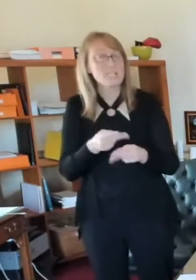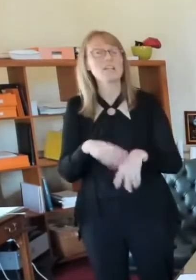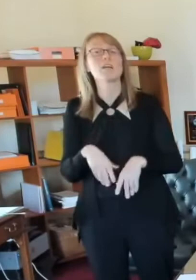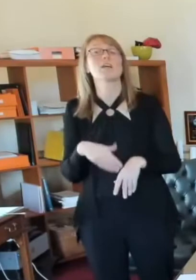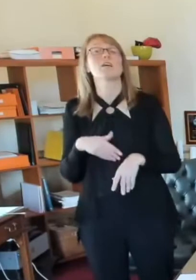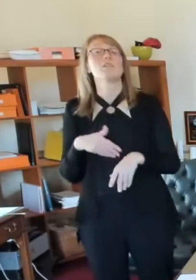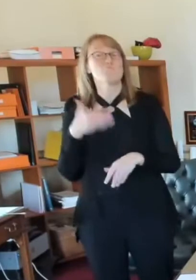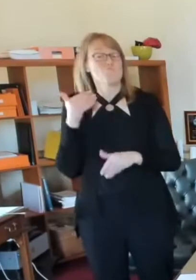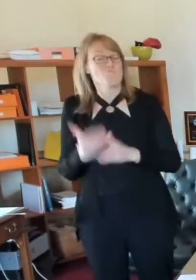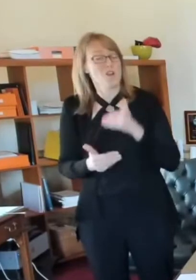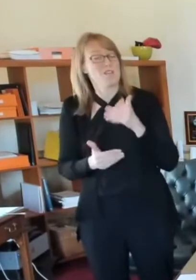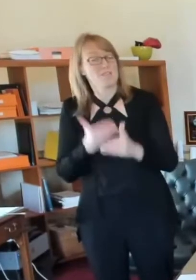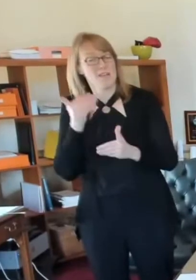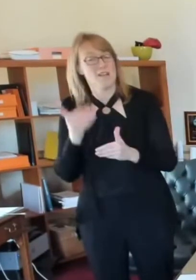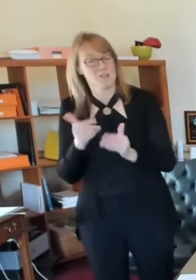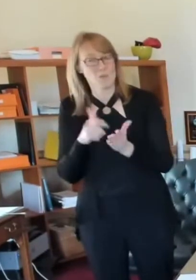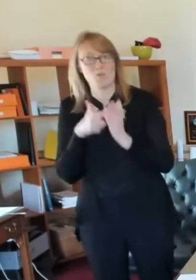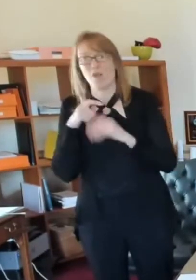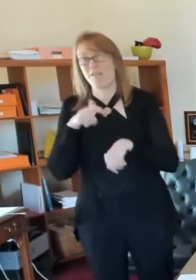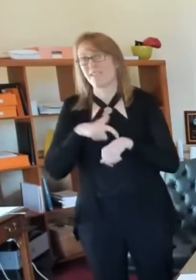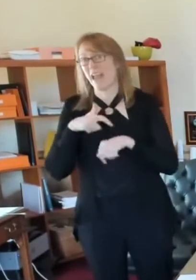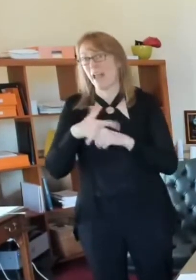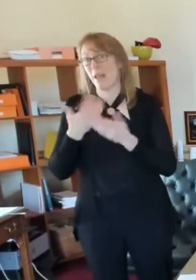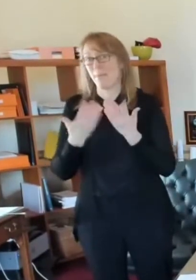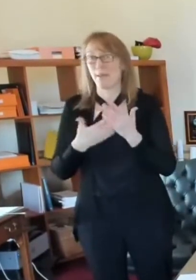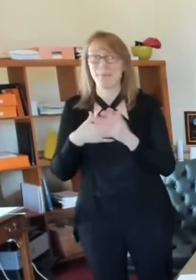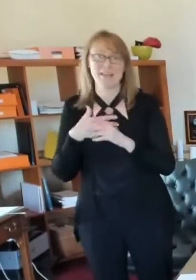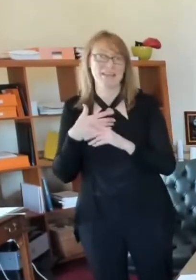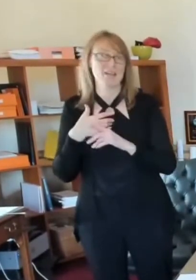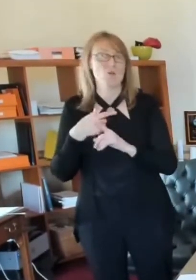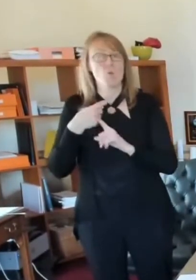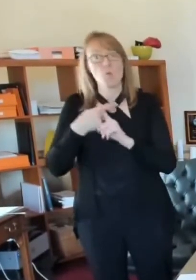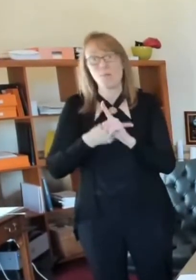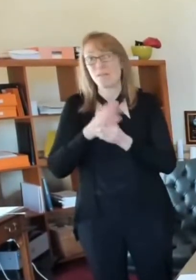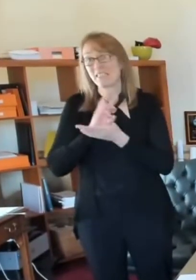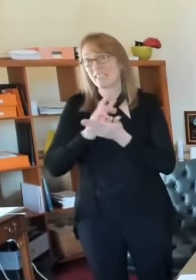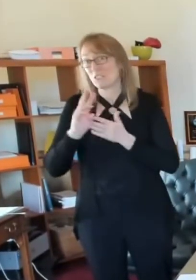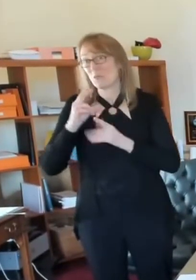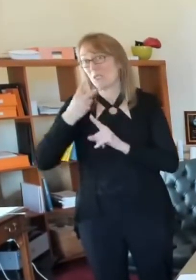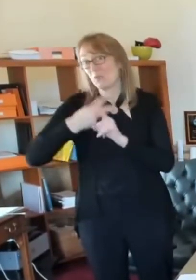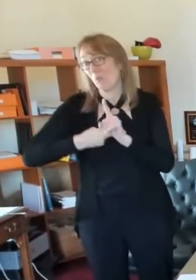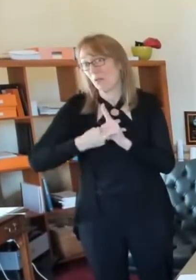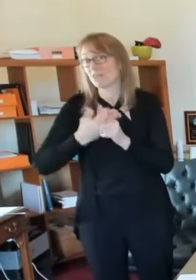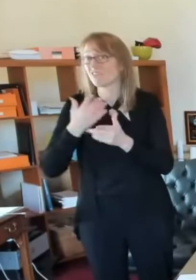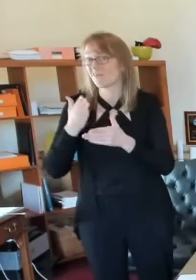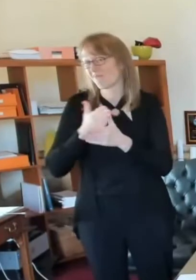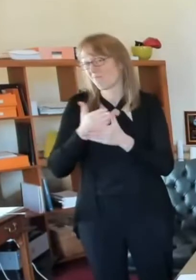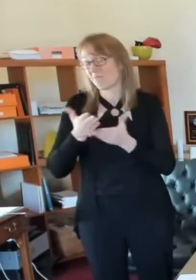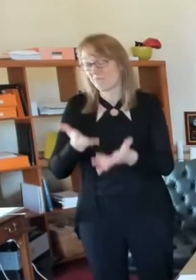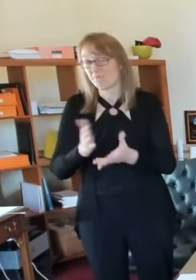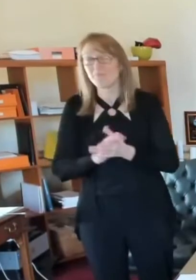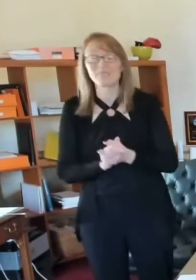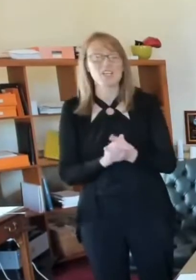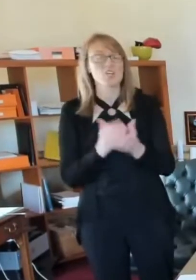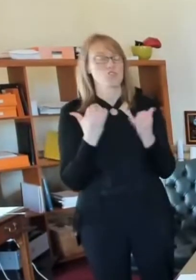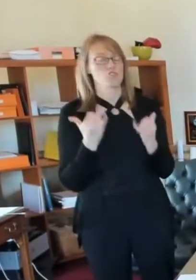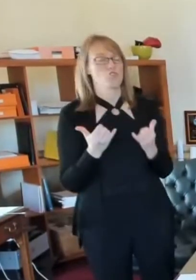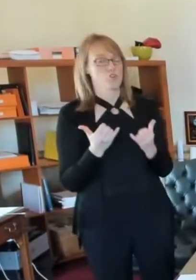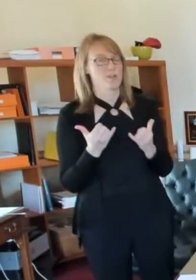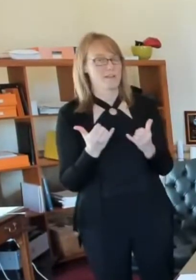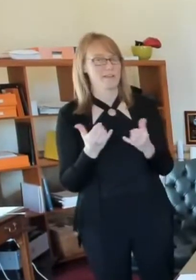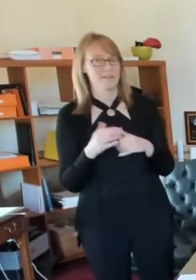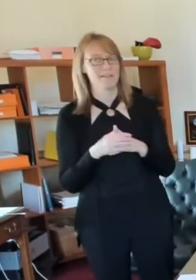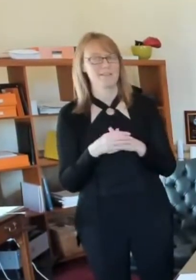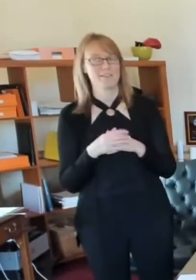weeks, sometimes 2 months to do that. So that class was already set up, but we are actively in the process of recruiting and